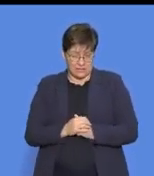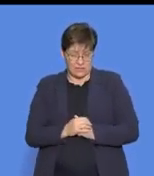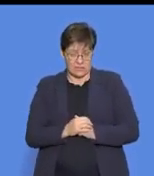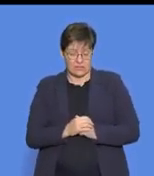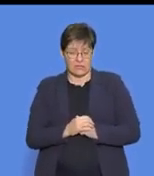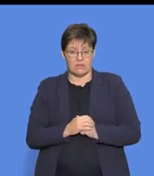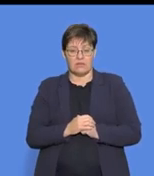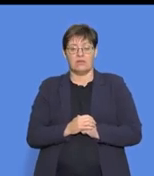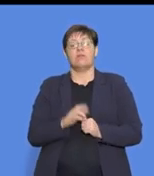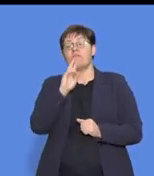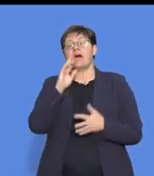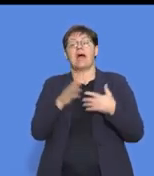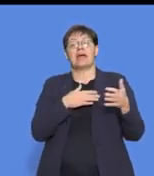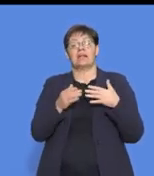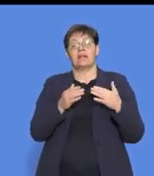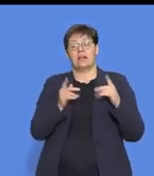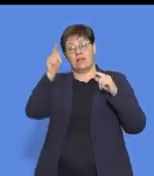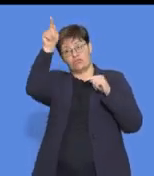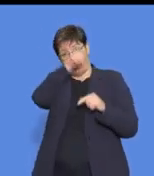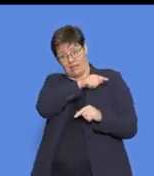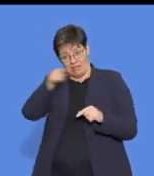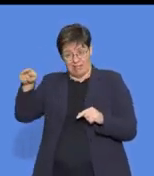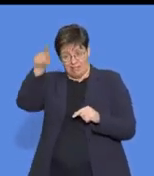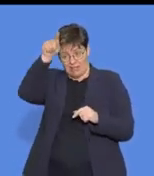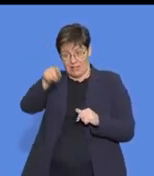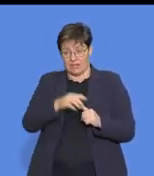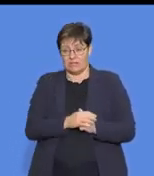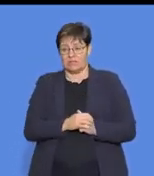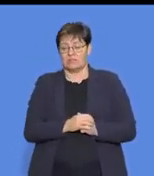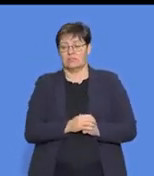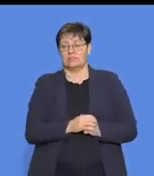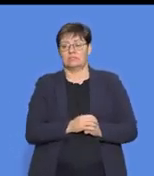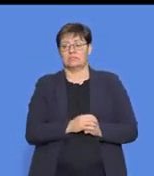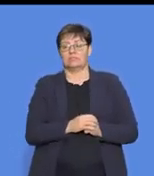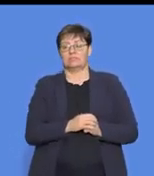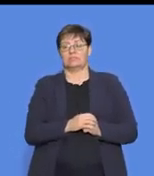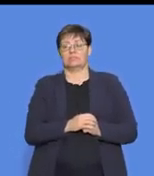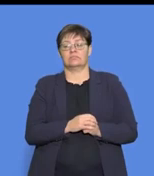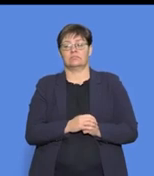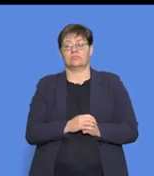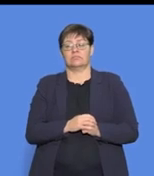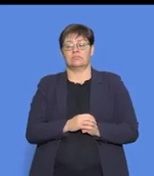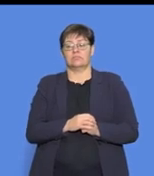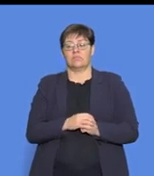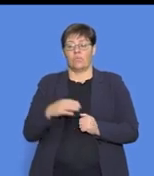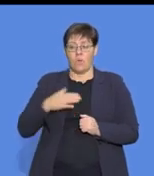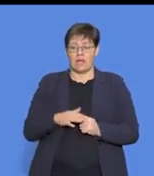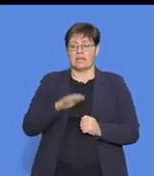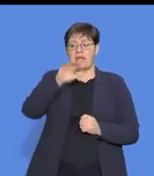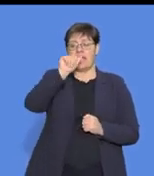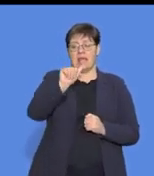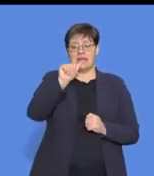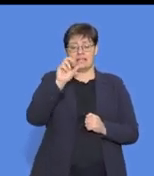So we're busy, remember we're dealing with this triangle here, okay? And we're finding AD.